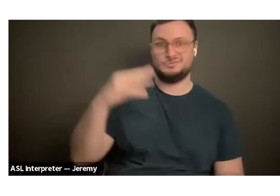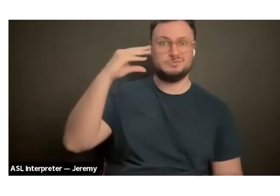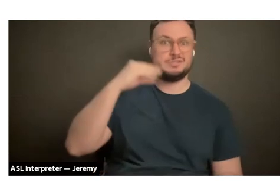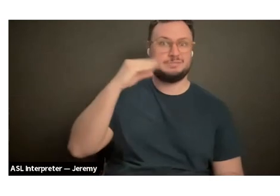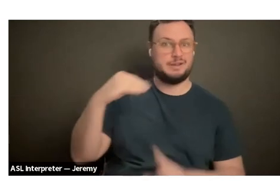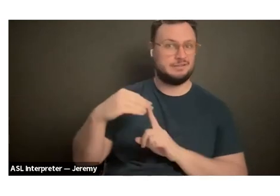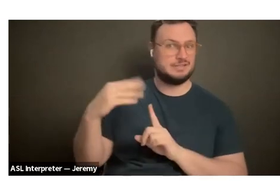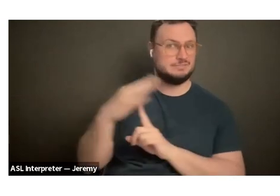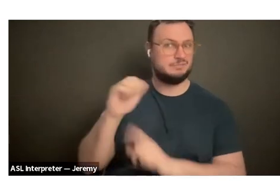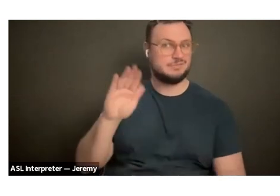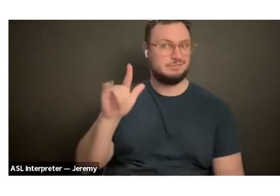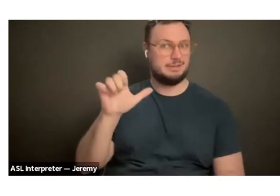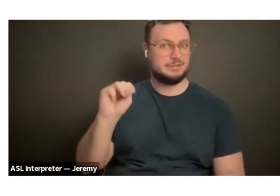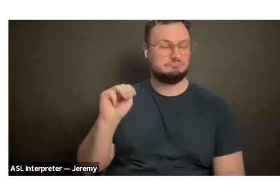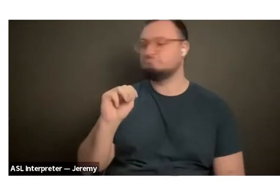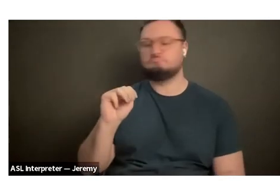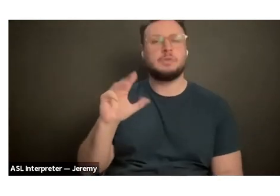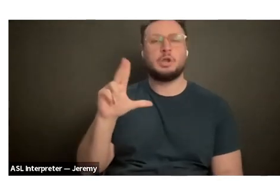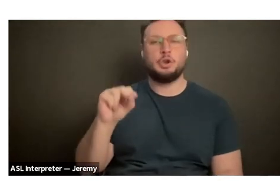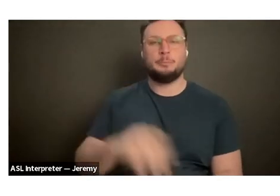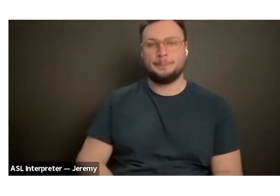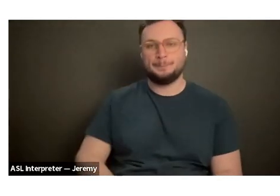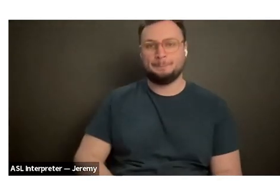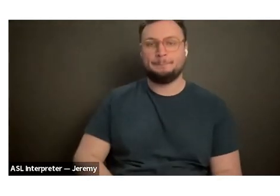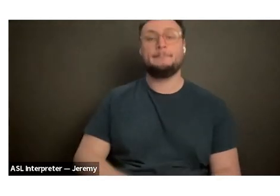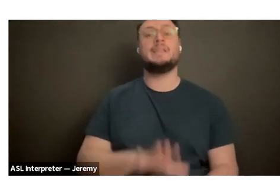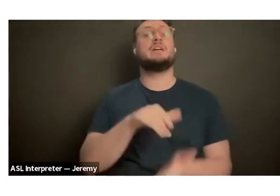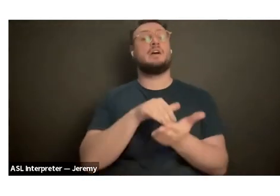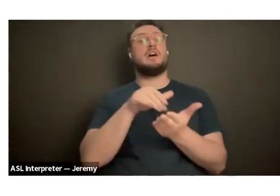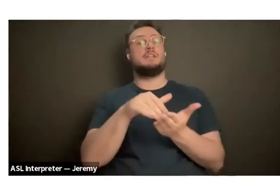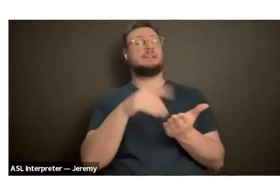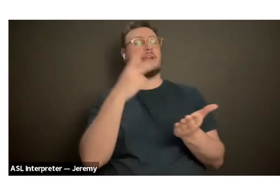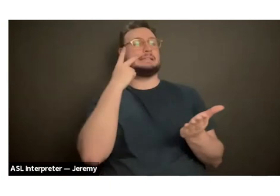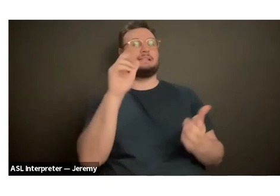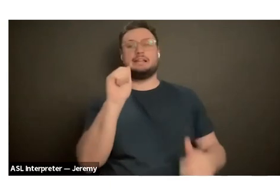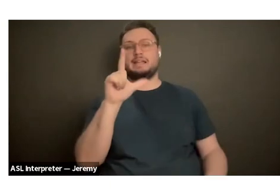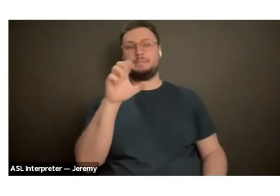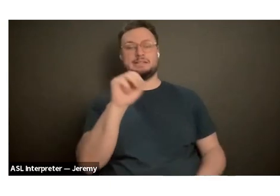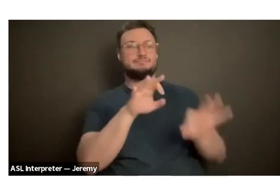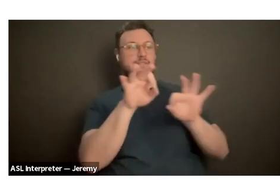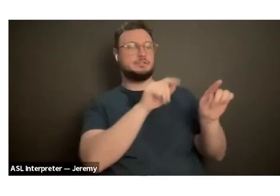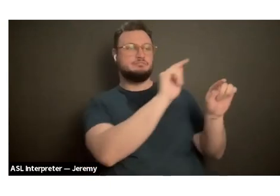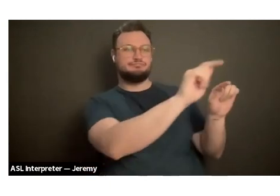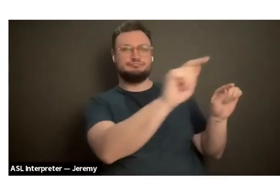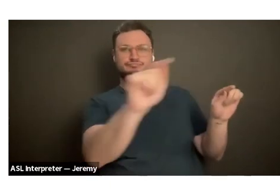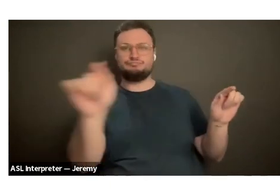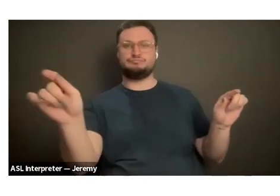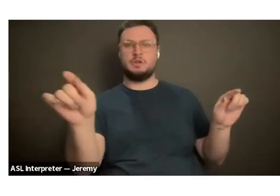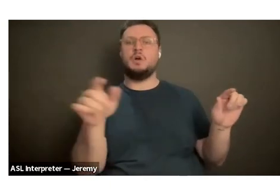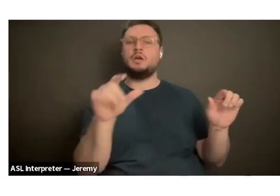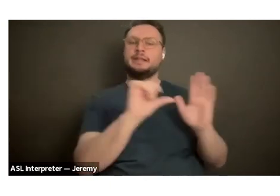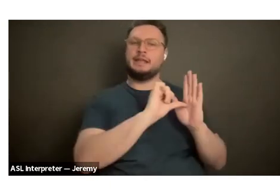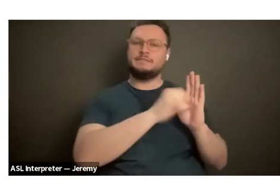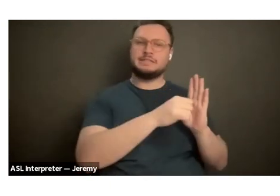And often when we see definitions of ableism, it just says, it's a discrimination